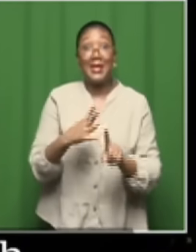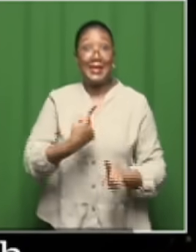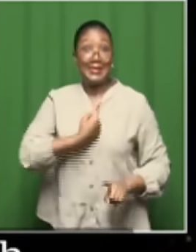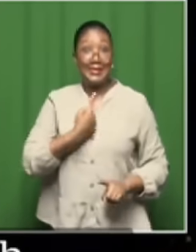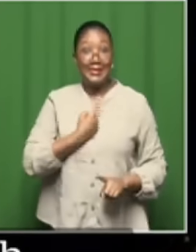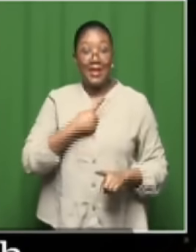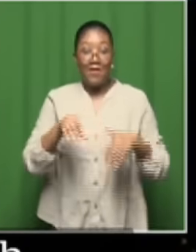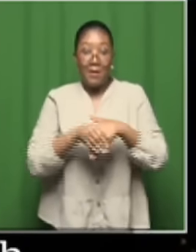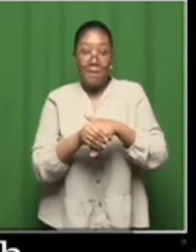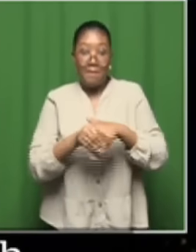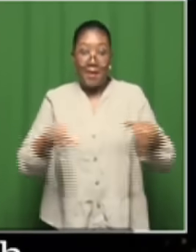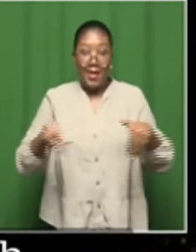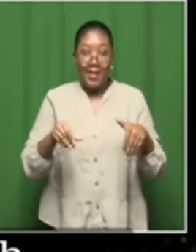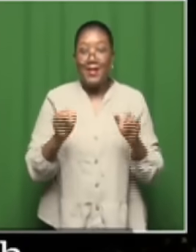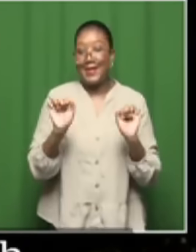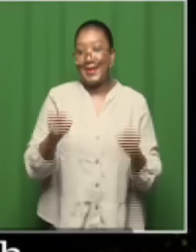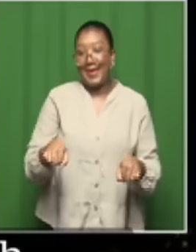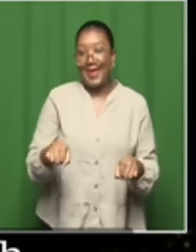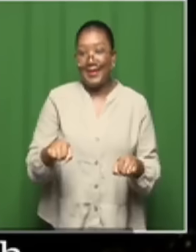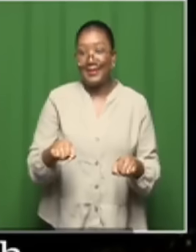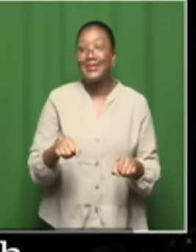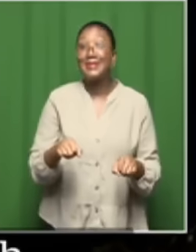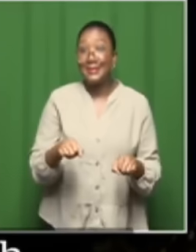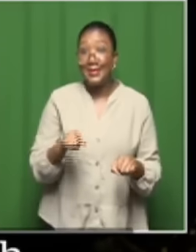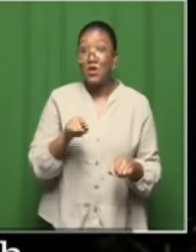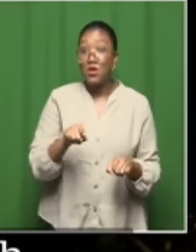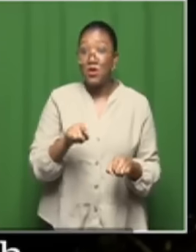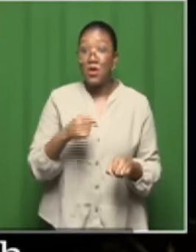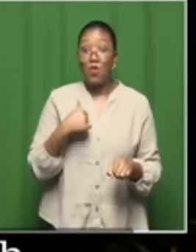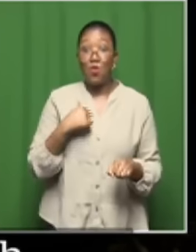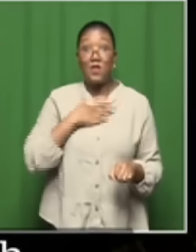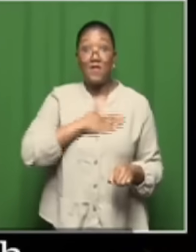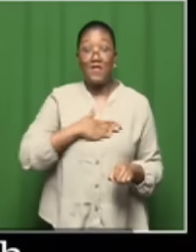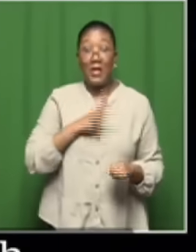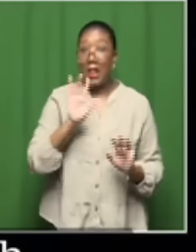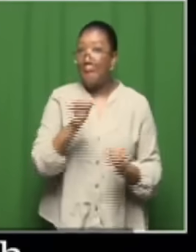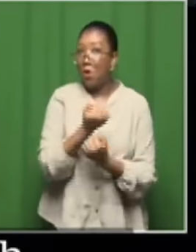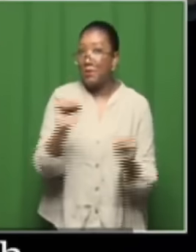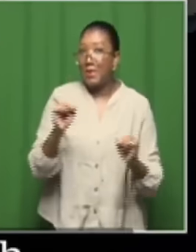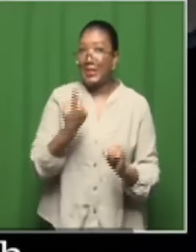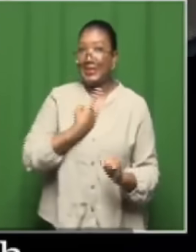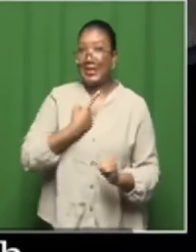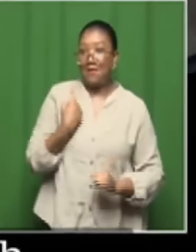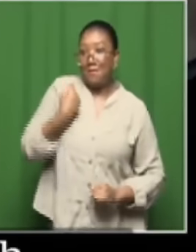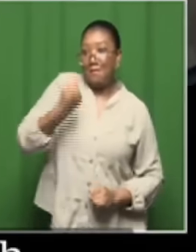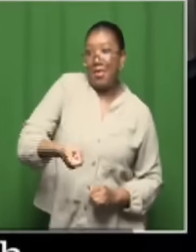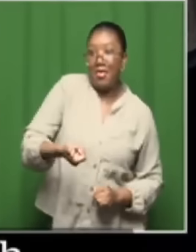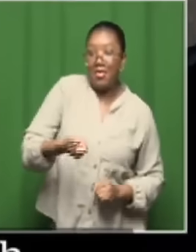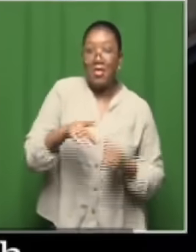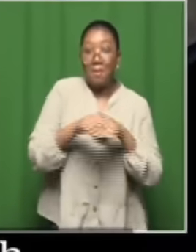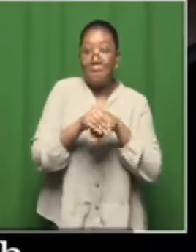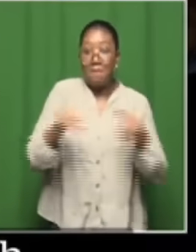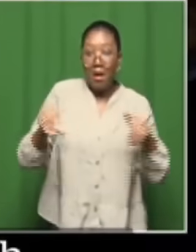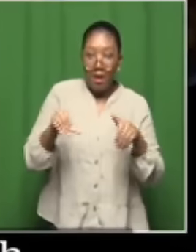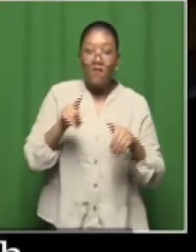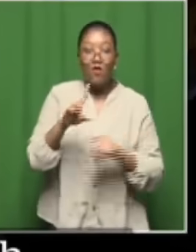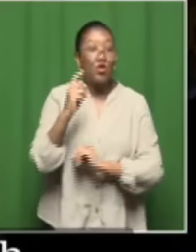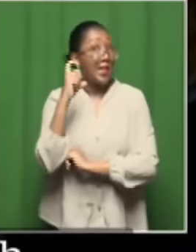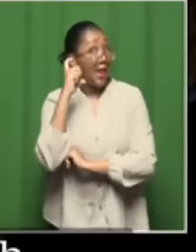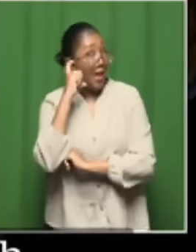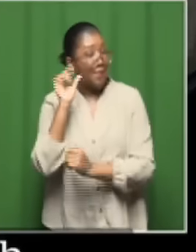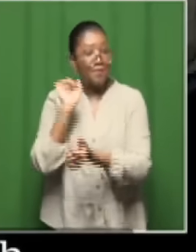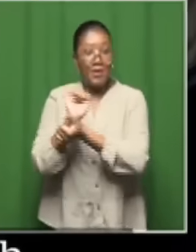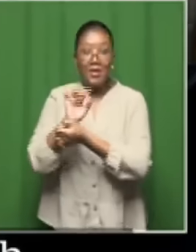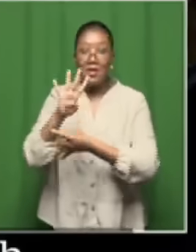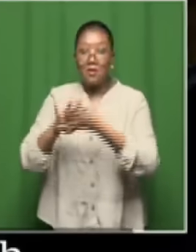at Littleton SAPS. You can't afford to bail yourself out. You are to sleep over and see magistrate within 48 hours of this arrest because it